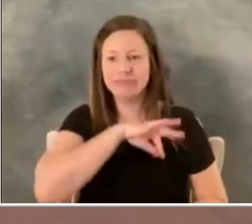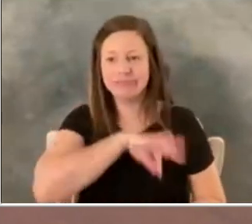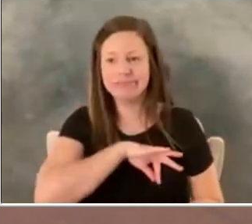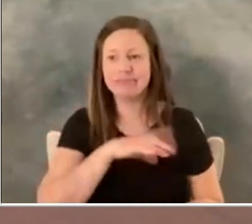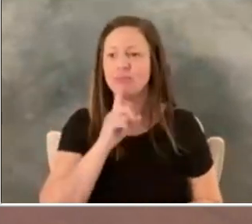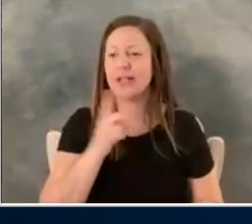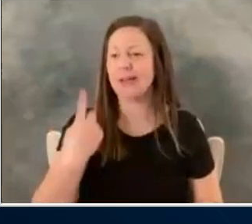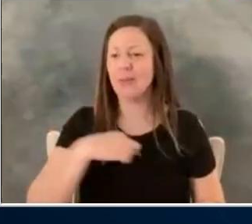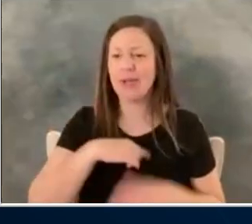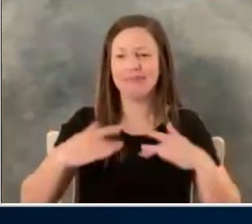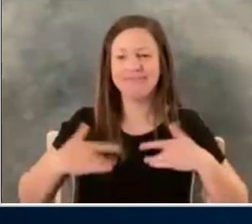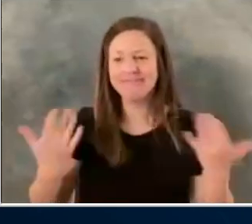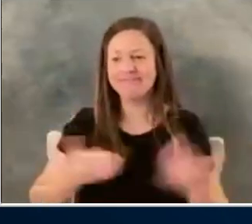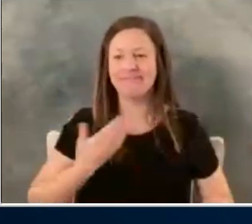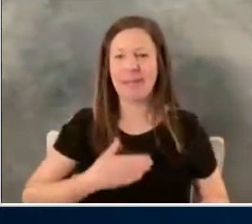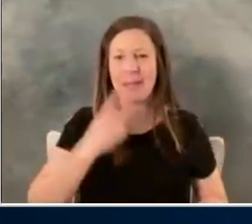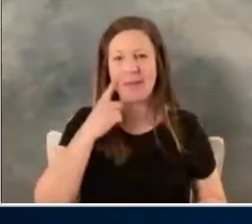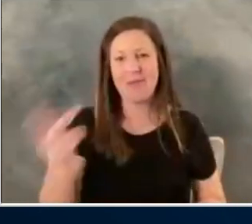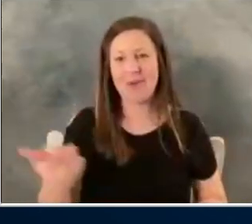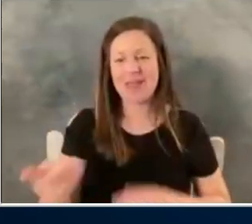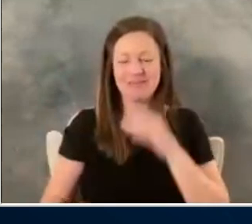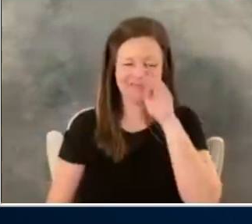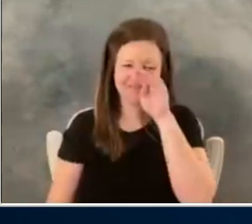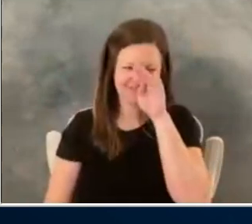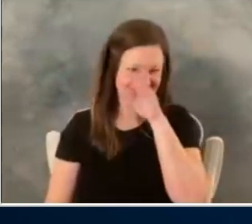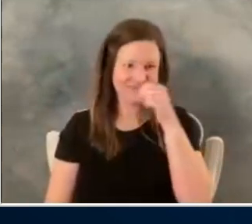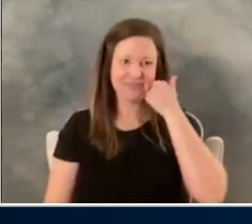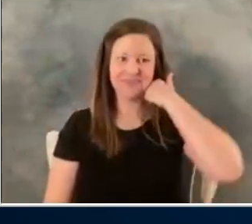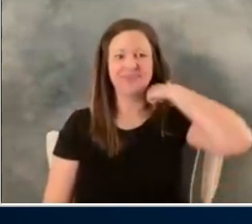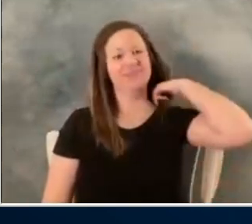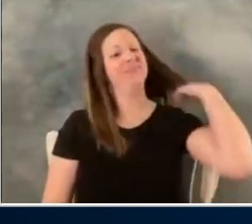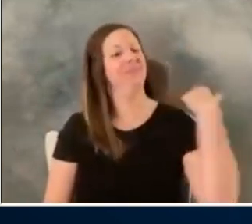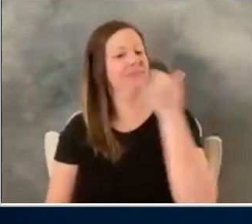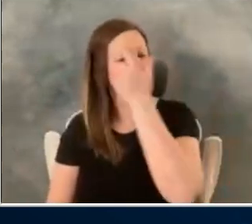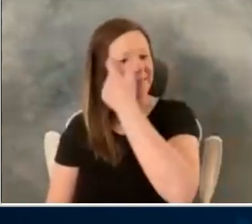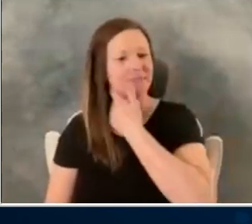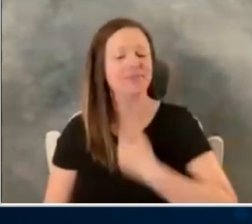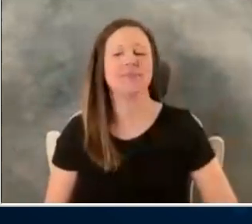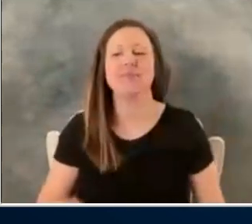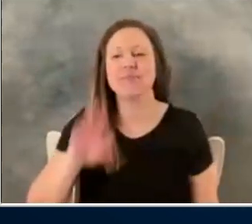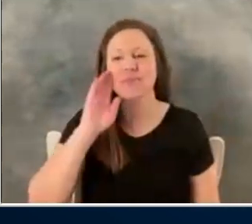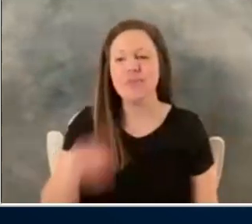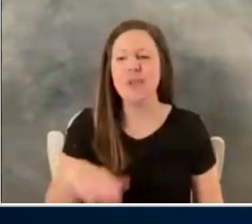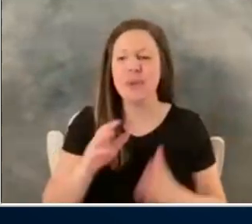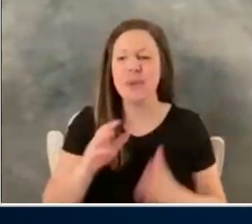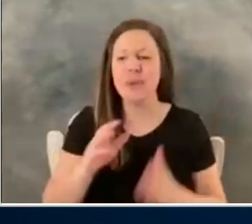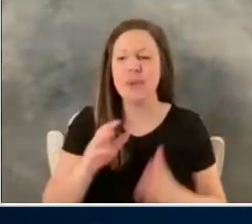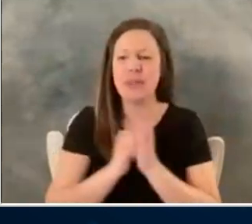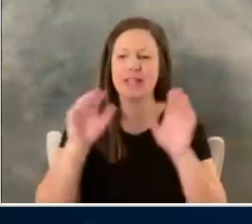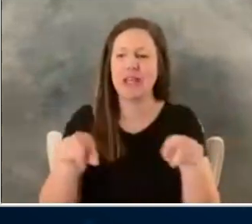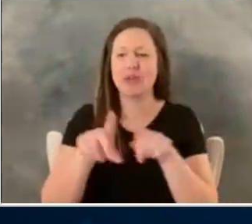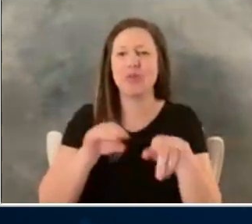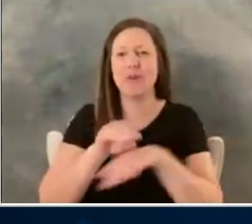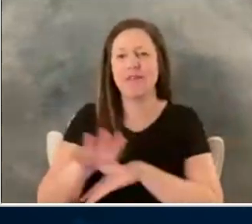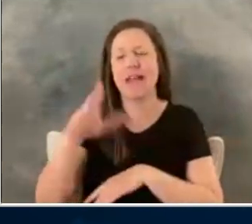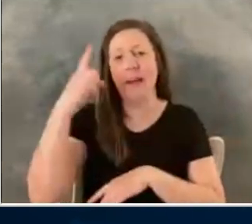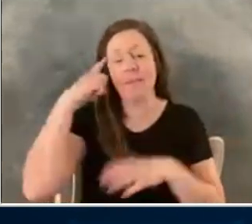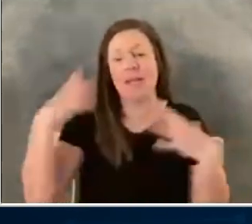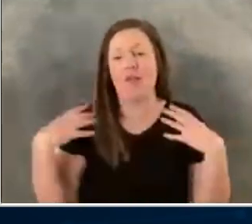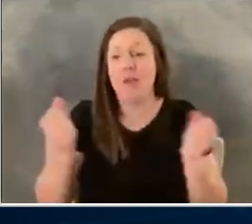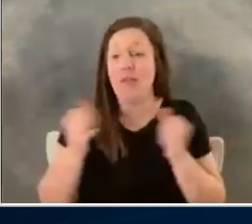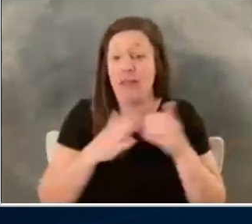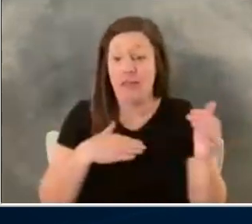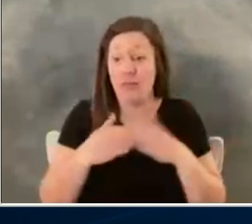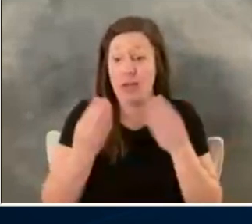them. Yuri and Erin, we know that cancer takes a toll on mental health, even when it's considered in remission. How